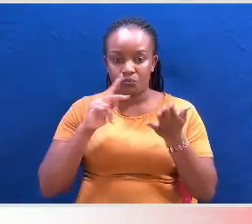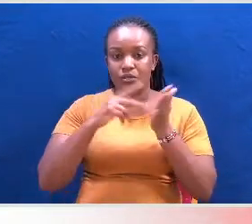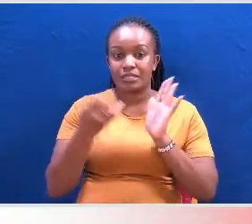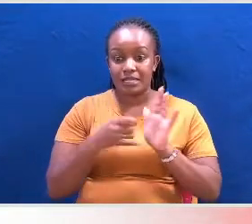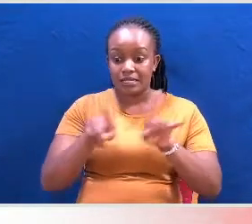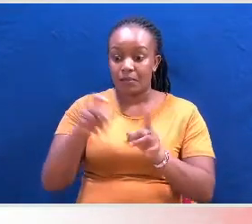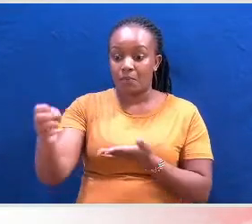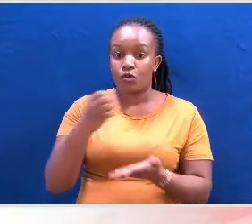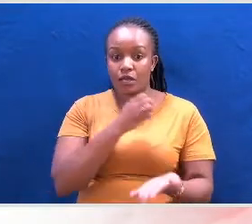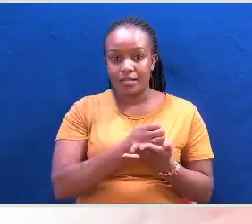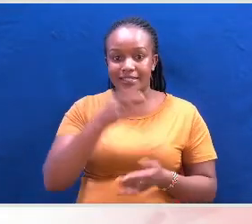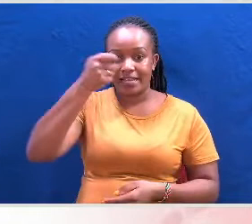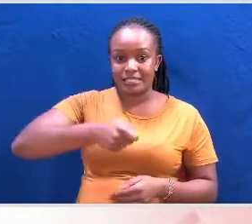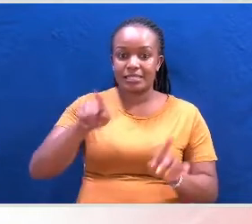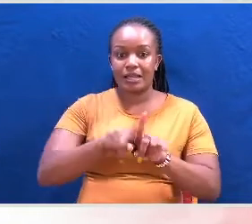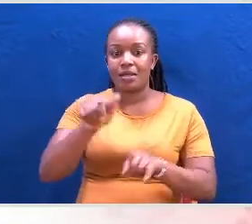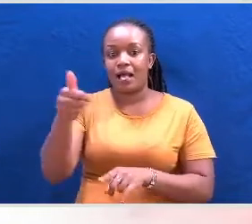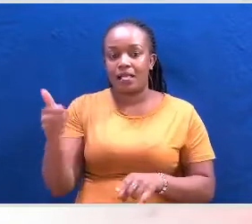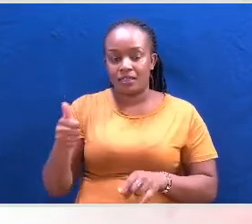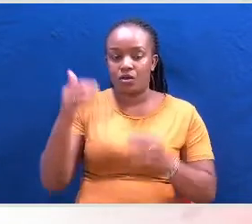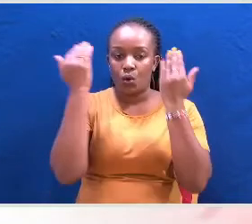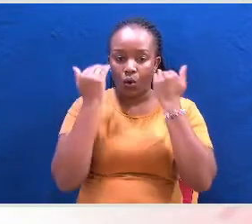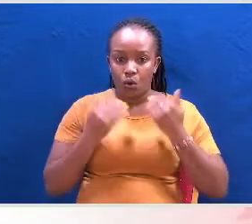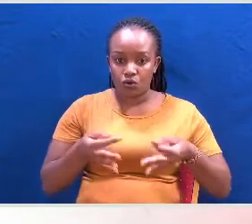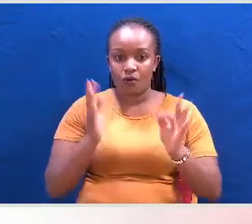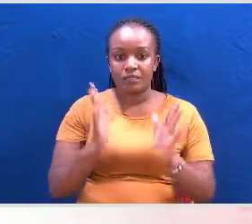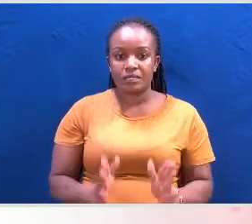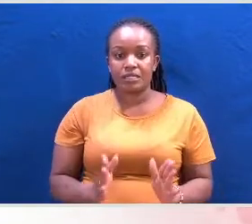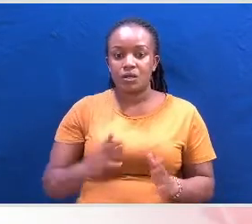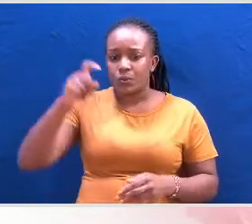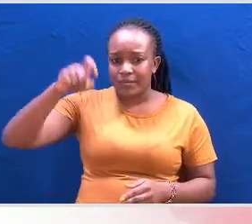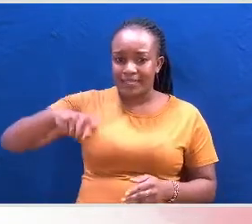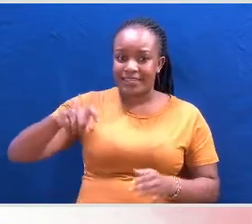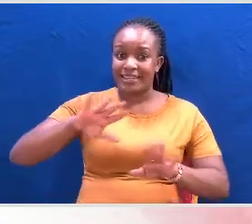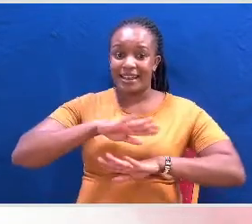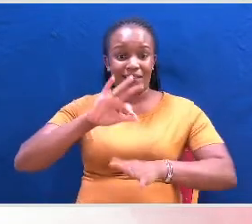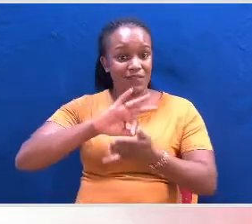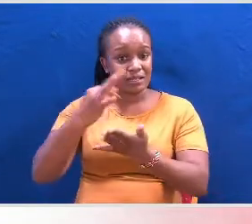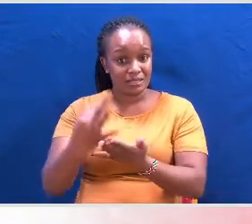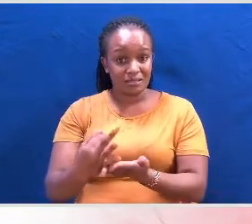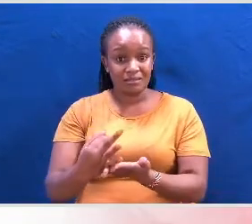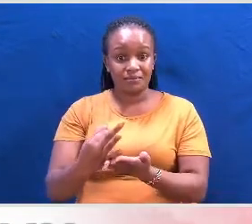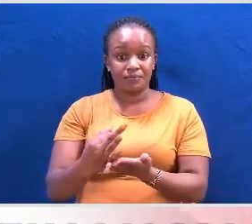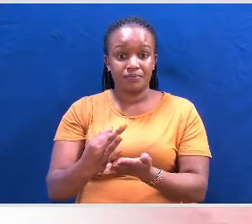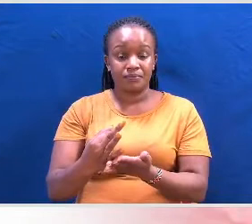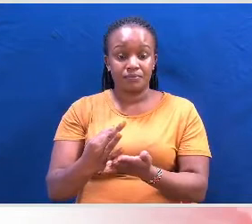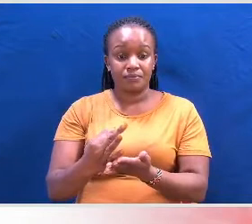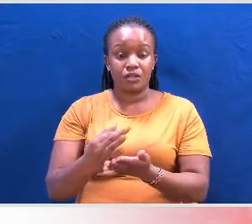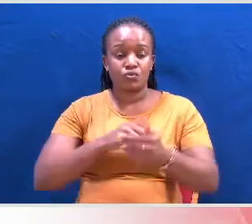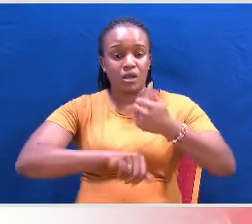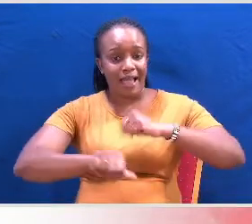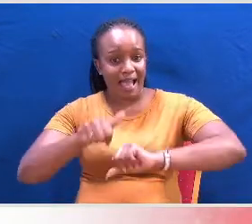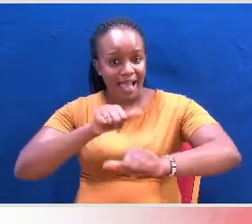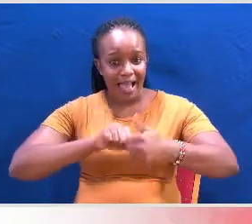hiring of judges and other judicial officers. We need funding to undertake the